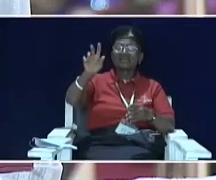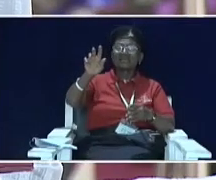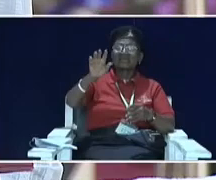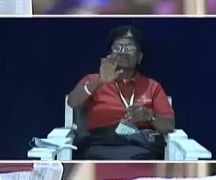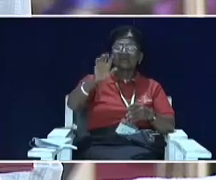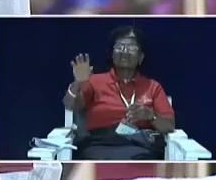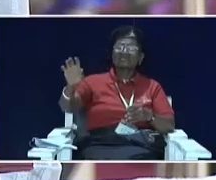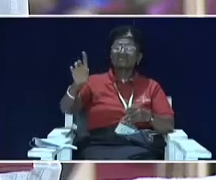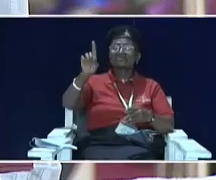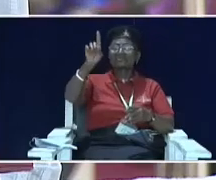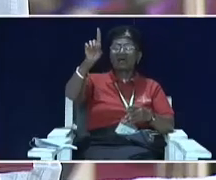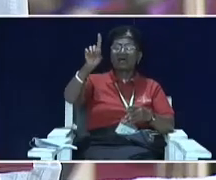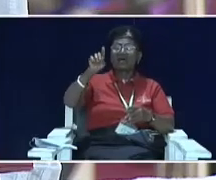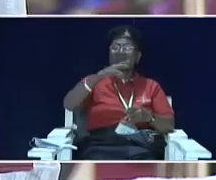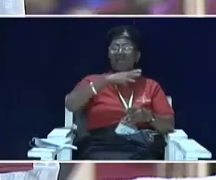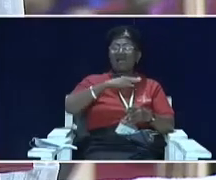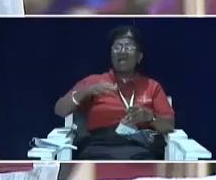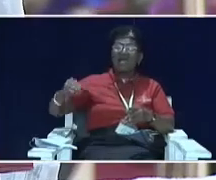verses 1 and 2.